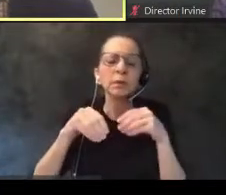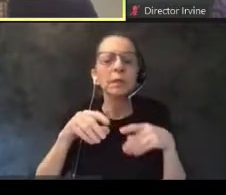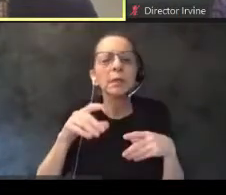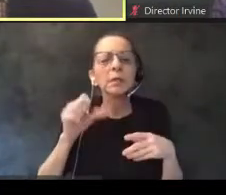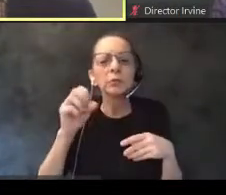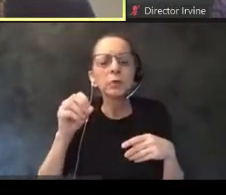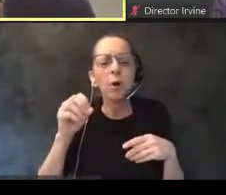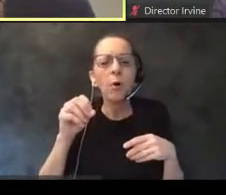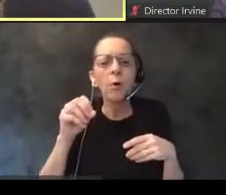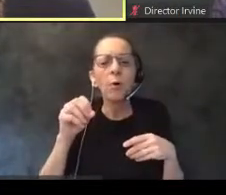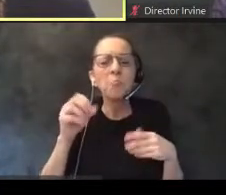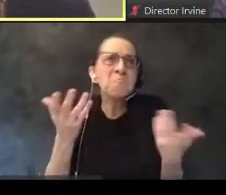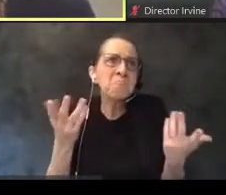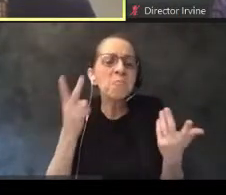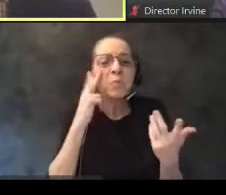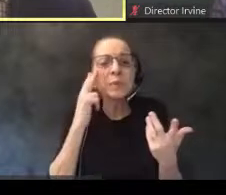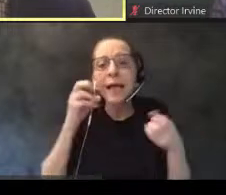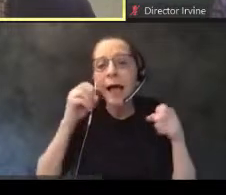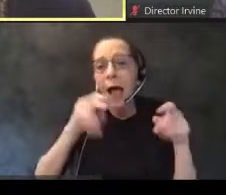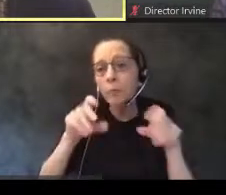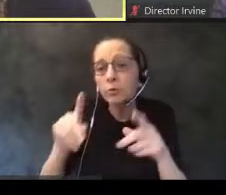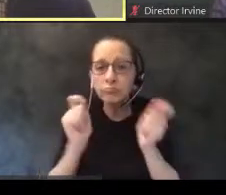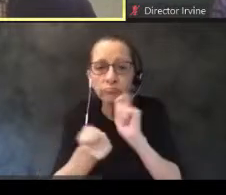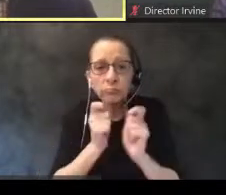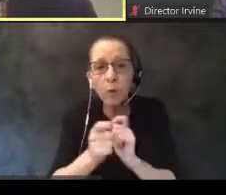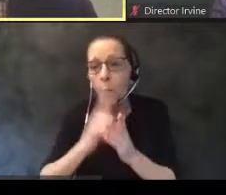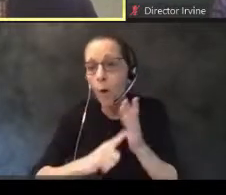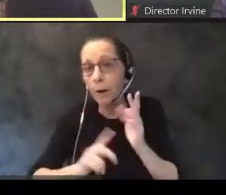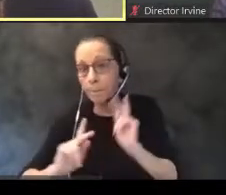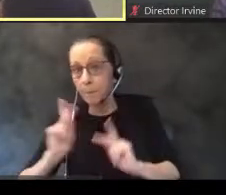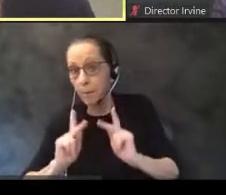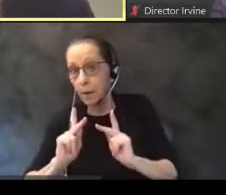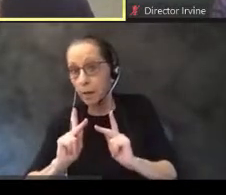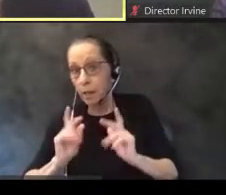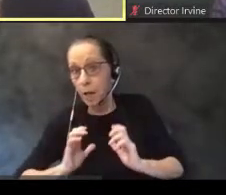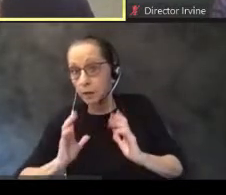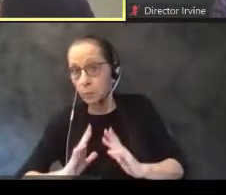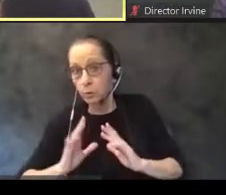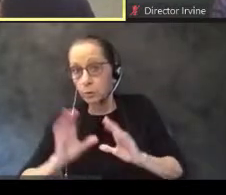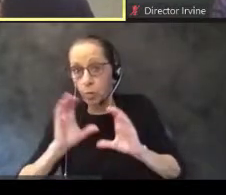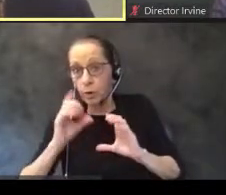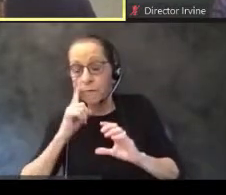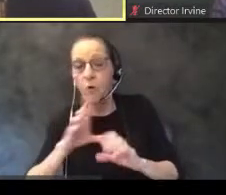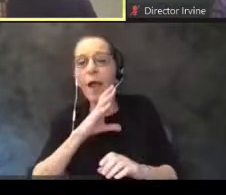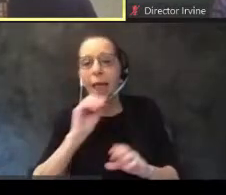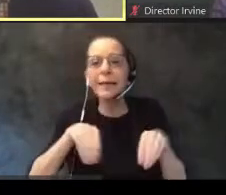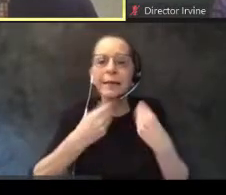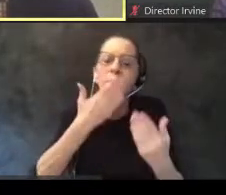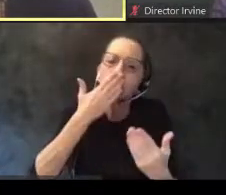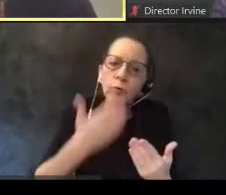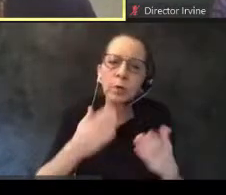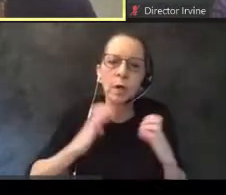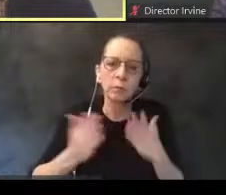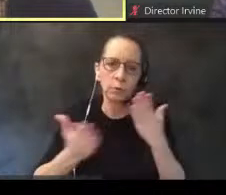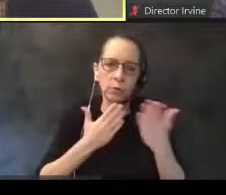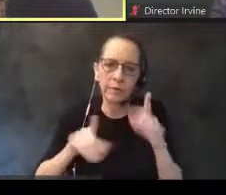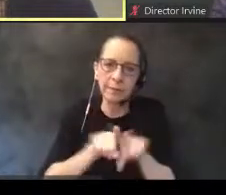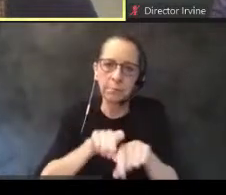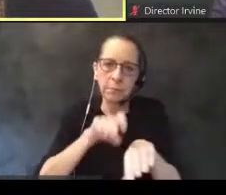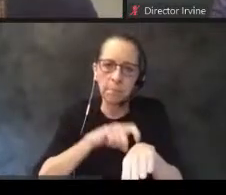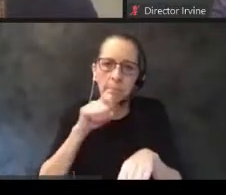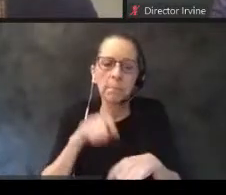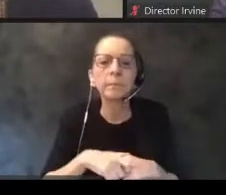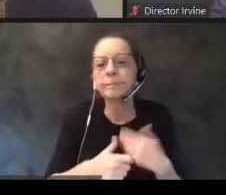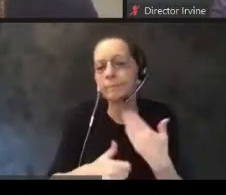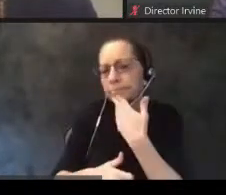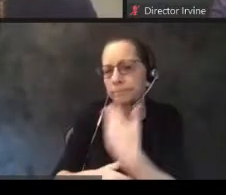the opportunities and what our customers are looking for, as well as providing a good customer service here. So,